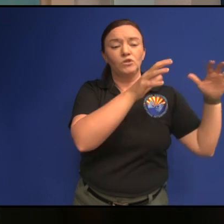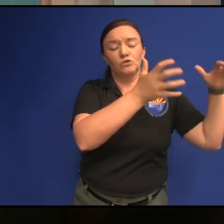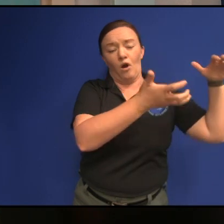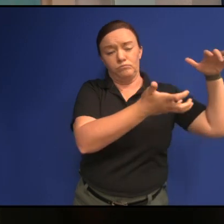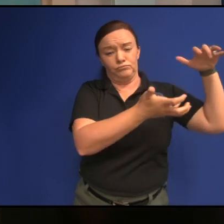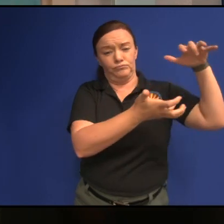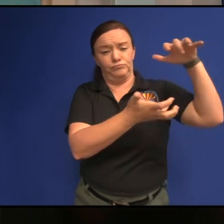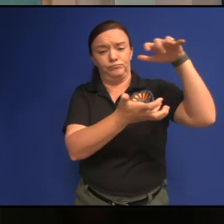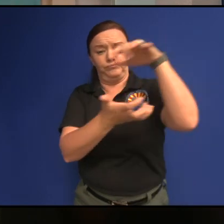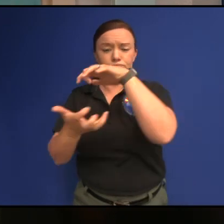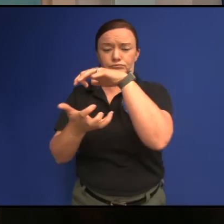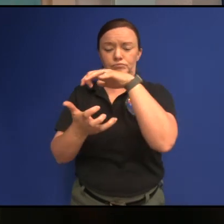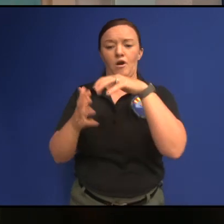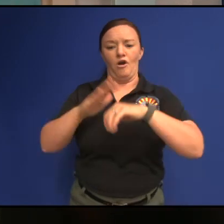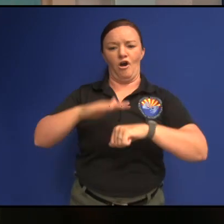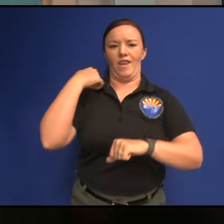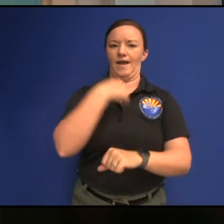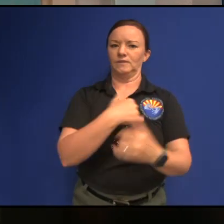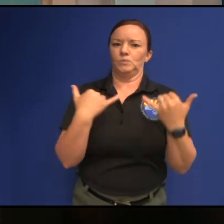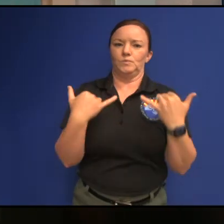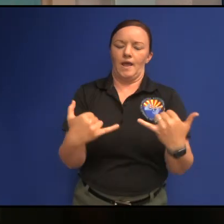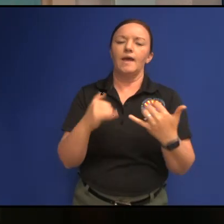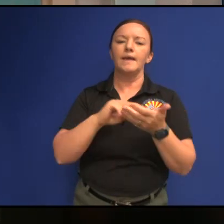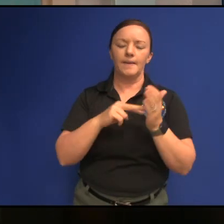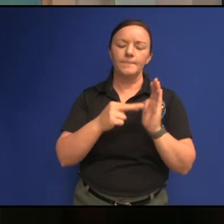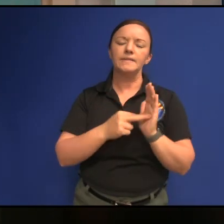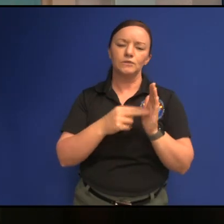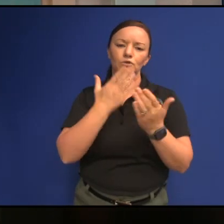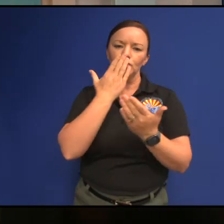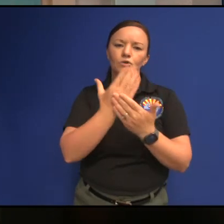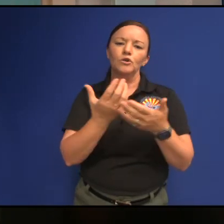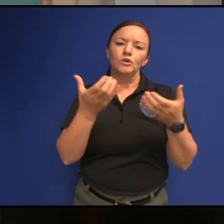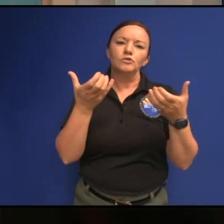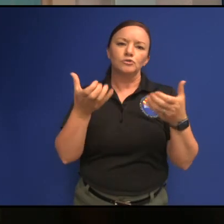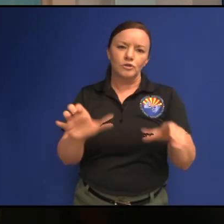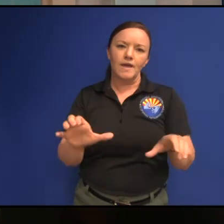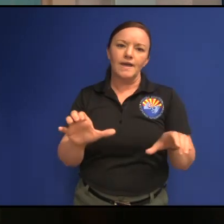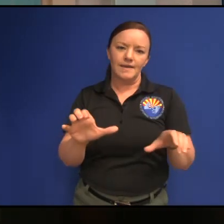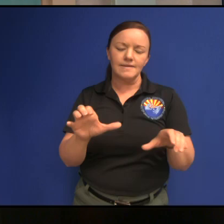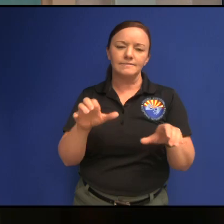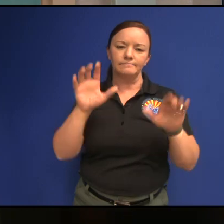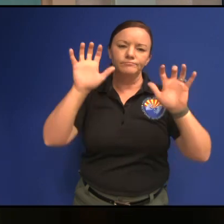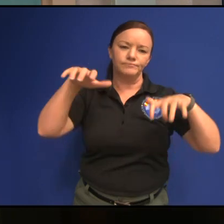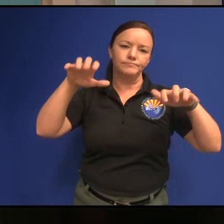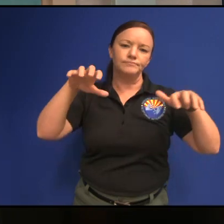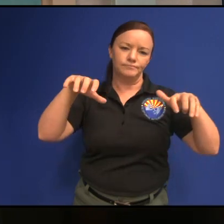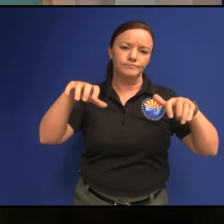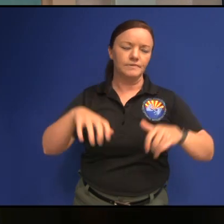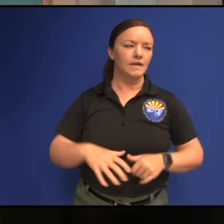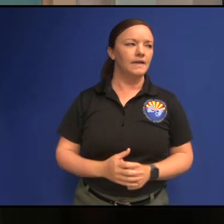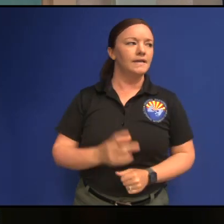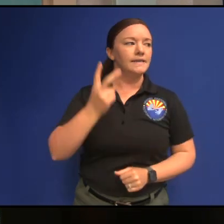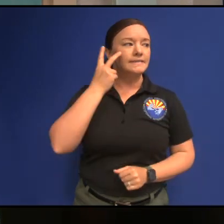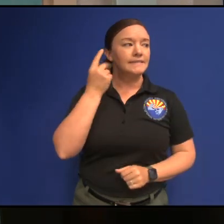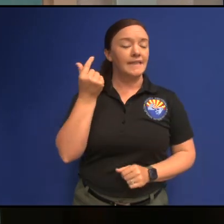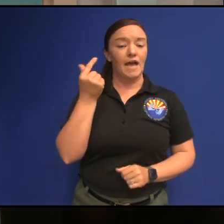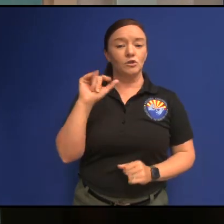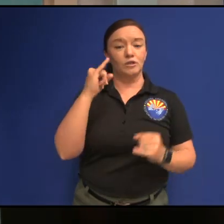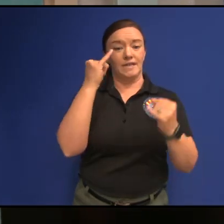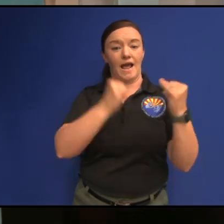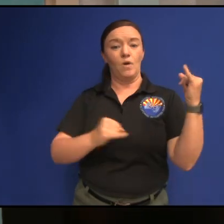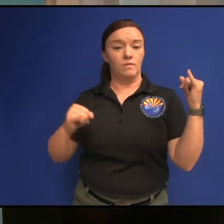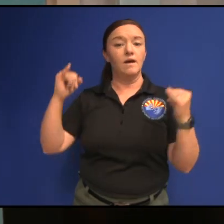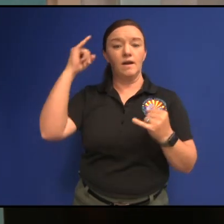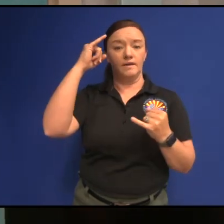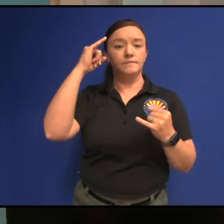chance. A pretty similar chance to what we had here is now over us today. And so you see this green outlined area right